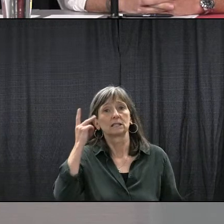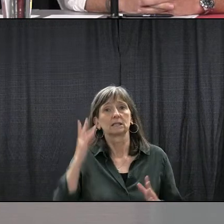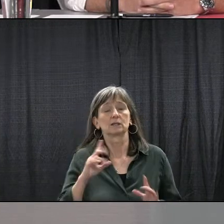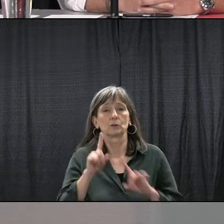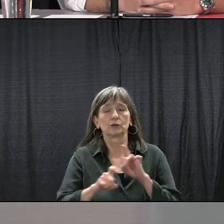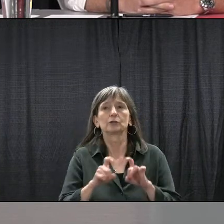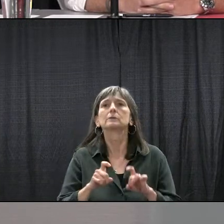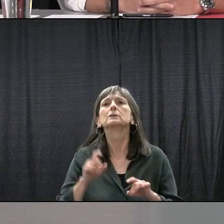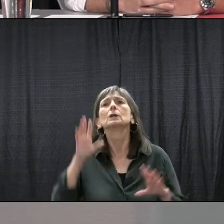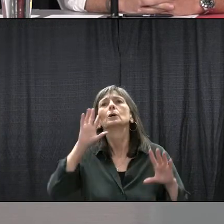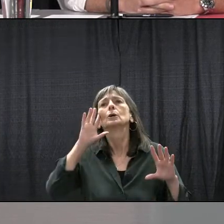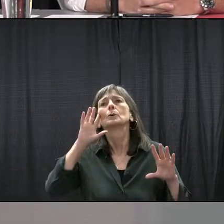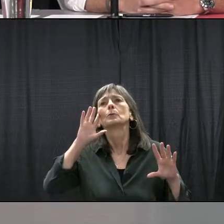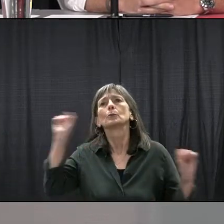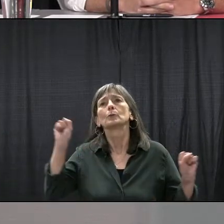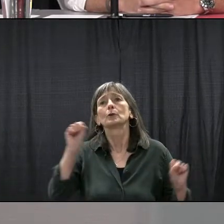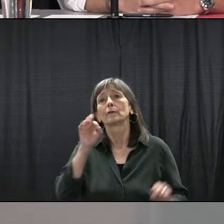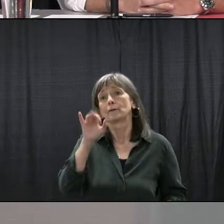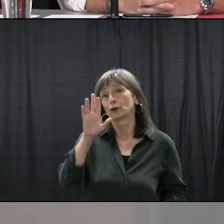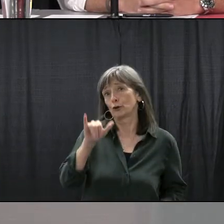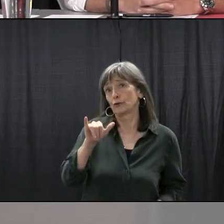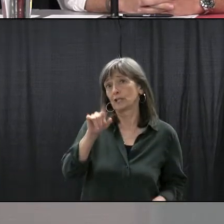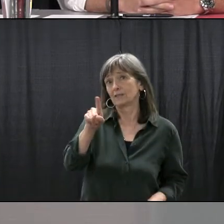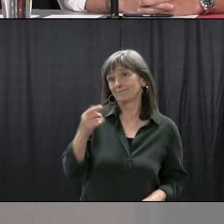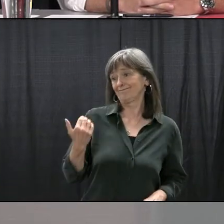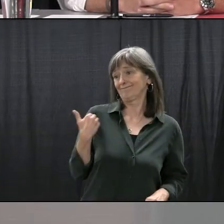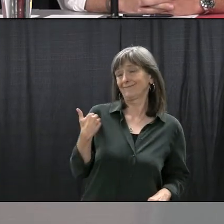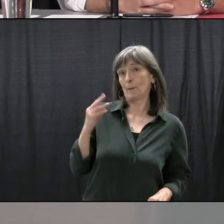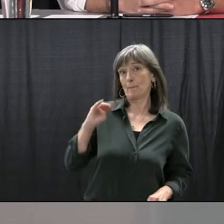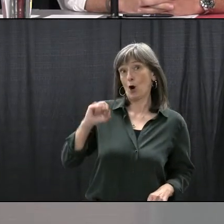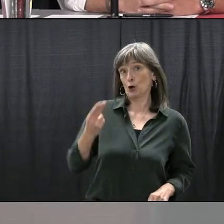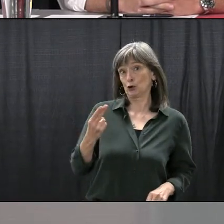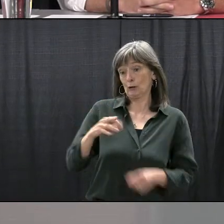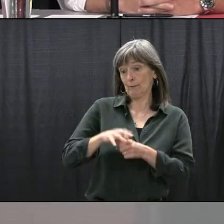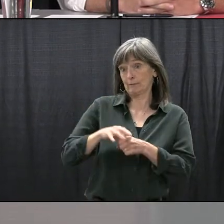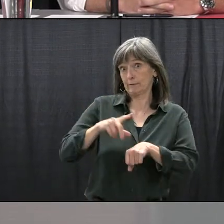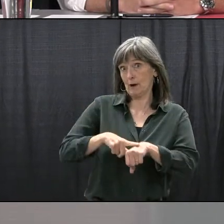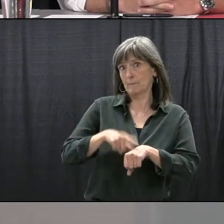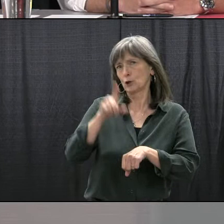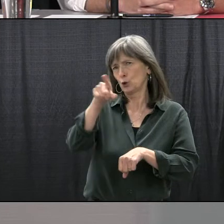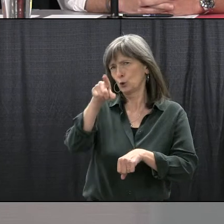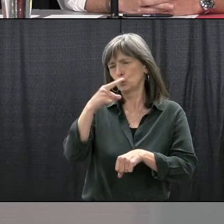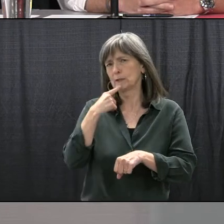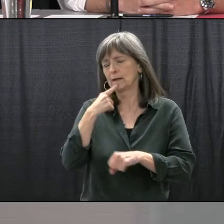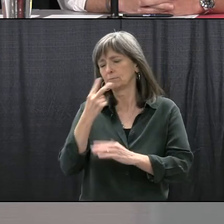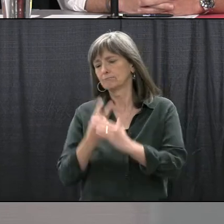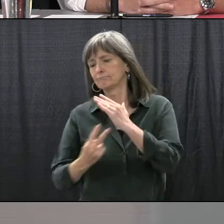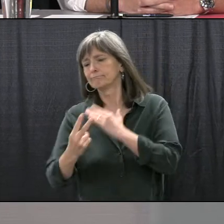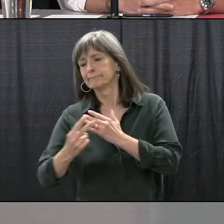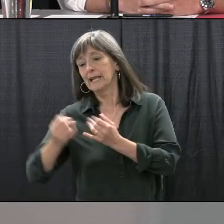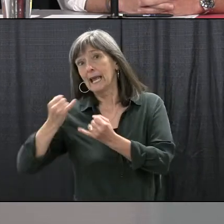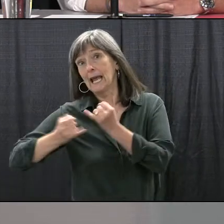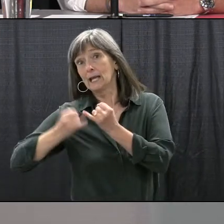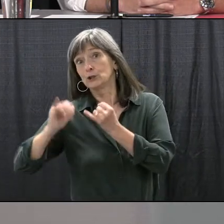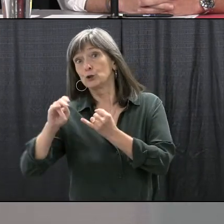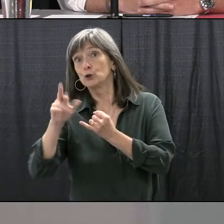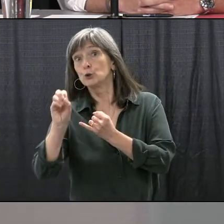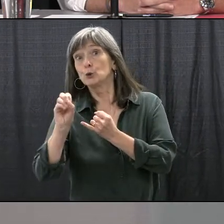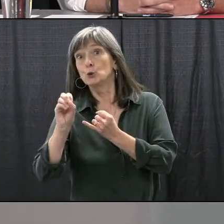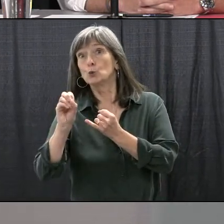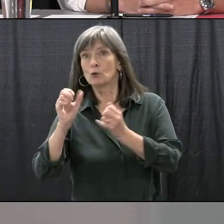Premier Fury, I'd like to ask you about the prediction you made in March during the election that by the end of June, every person in the